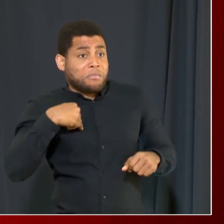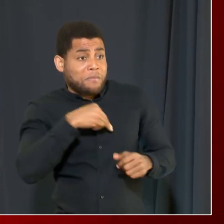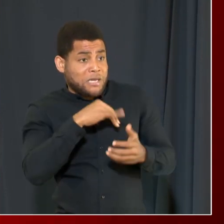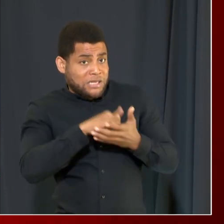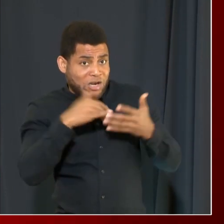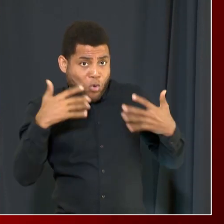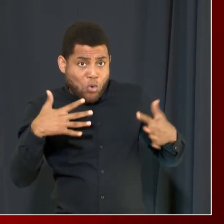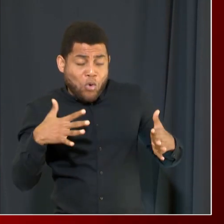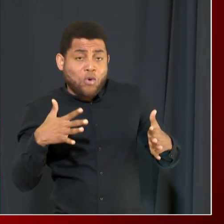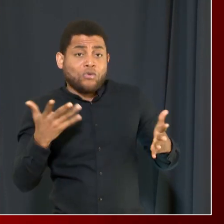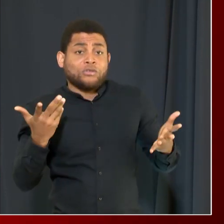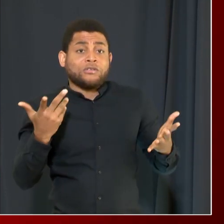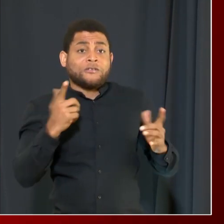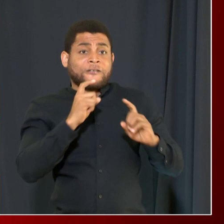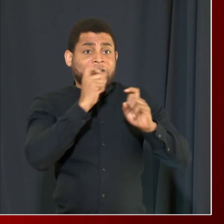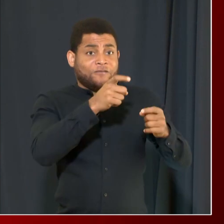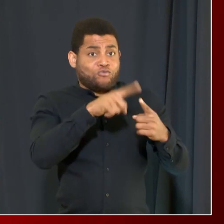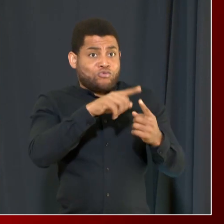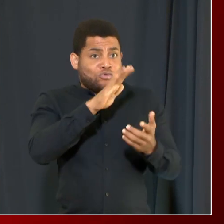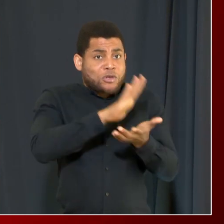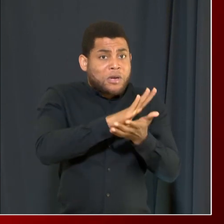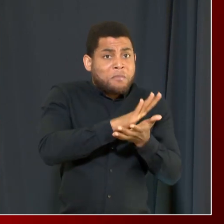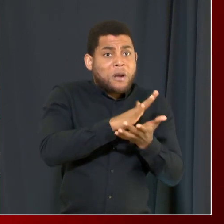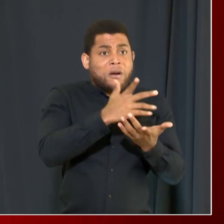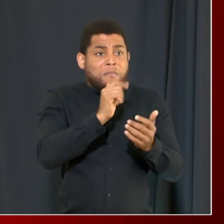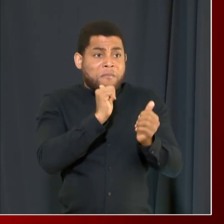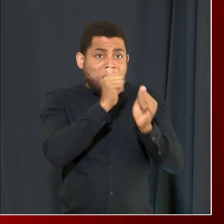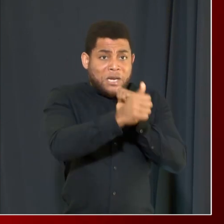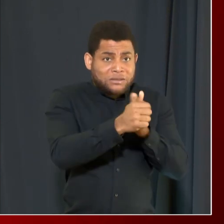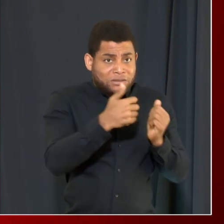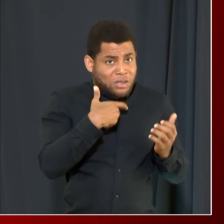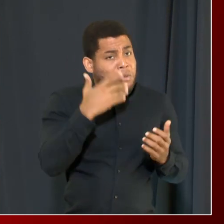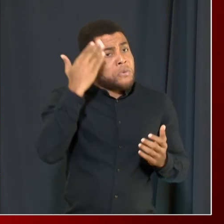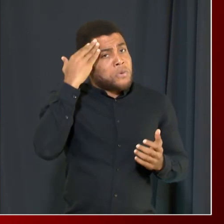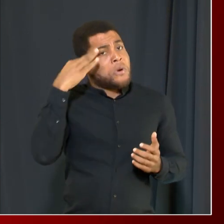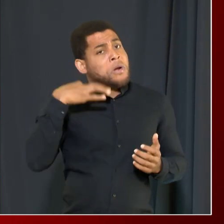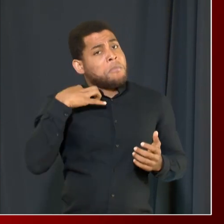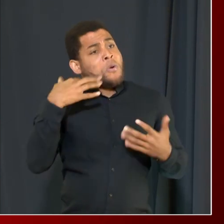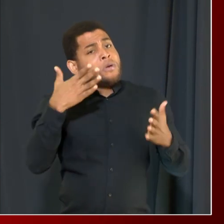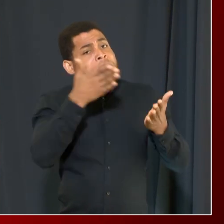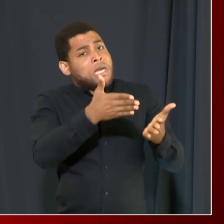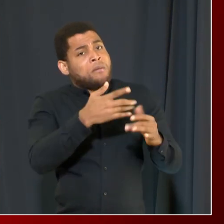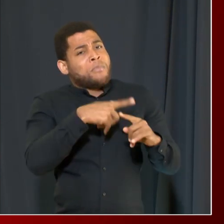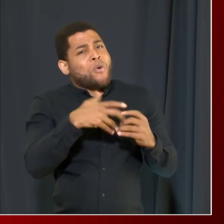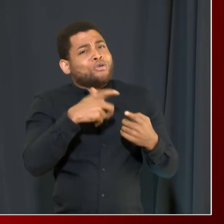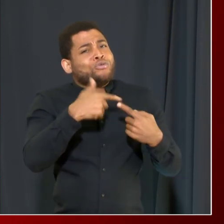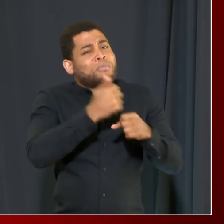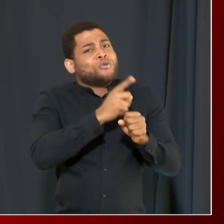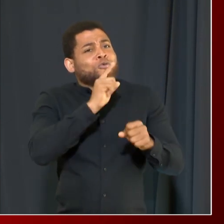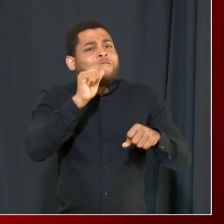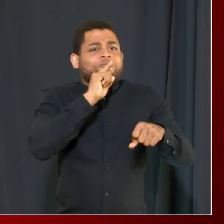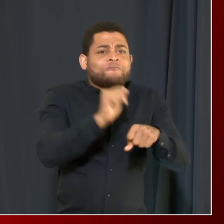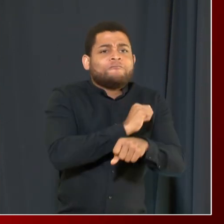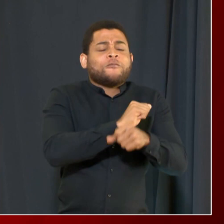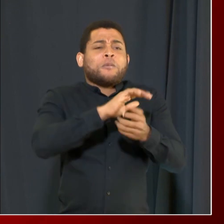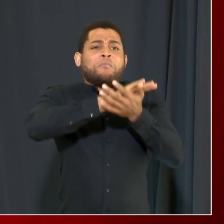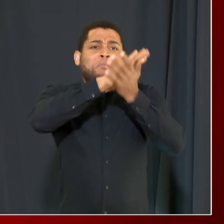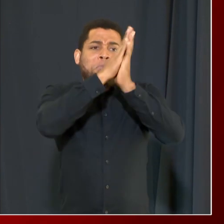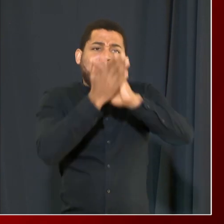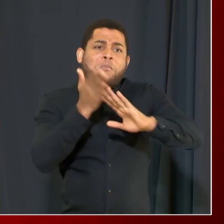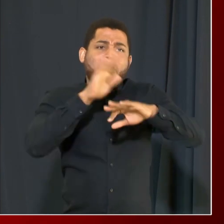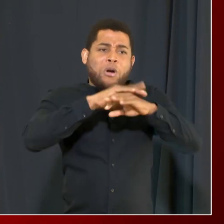academy and are sworn officers? What does that look like? We understand the applications are in, but when it comes to officers on the department, what does that look like? So right now we have